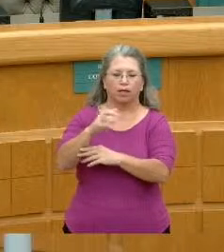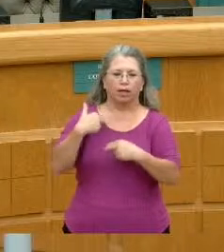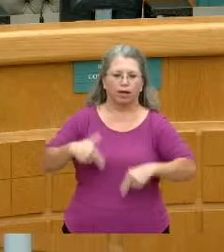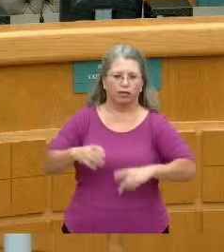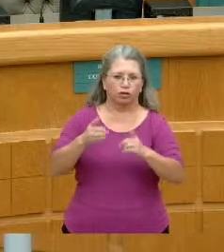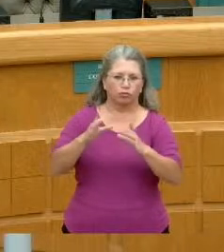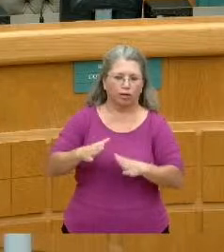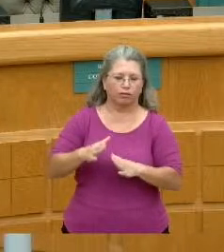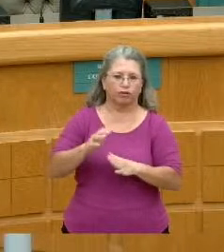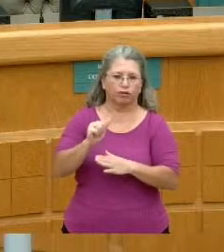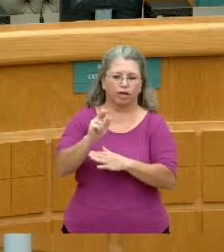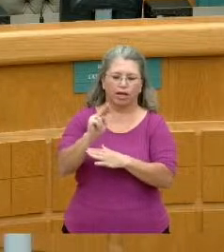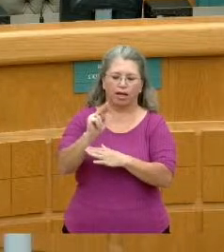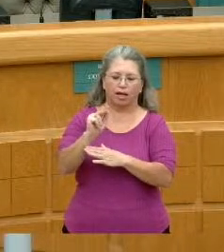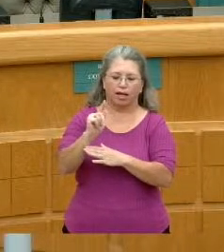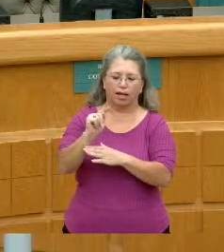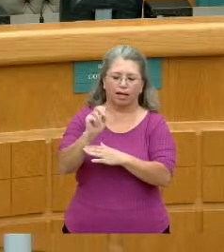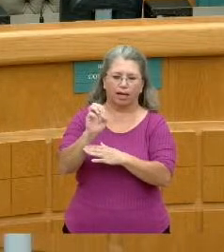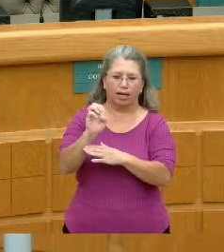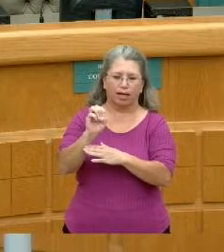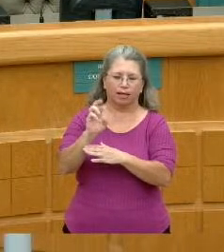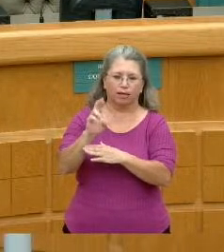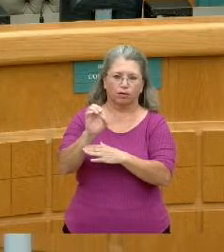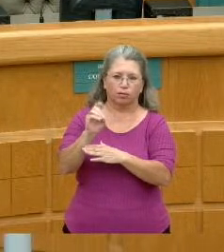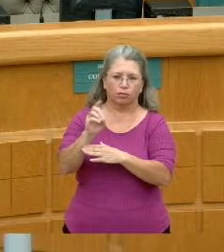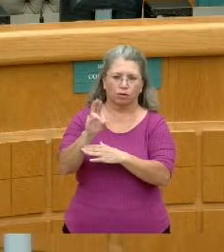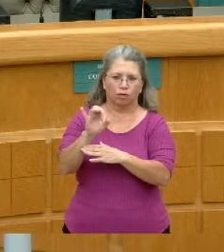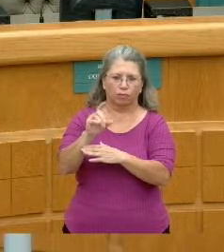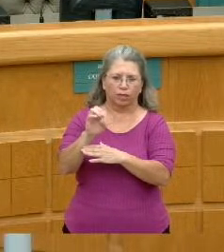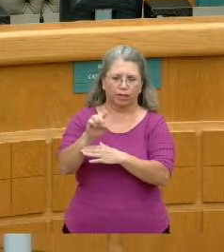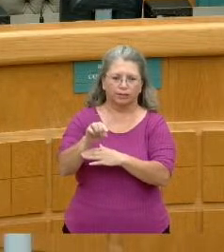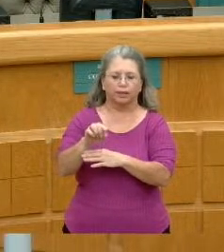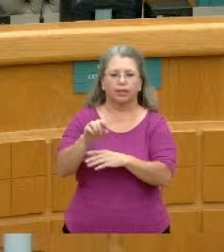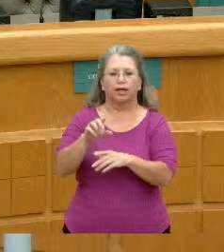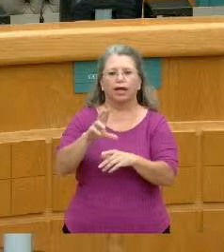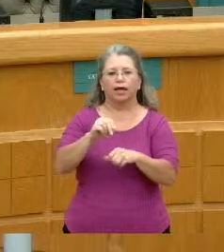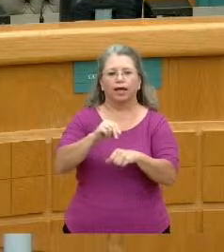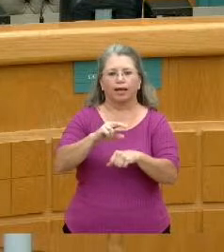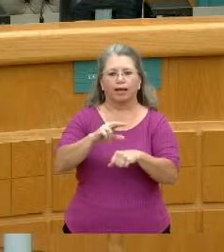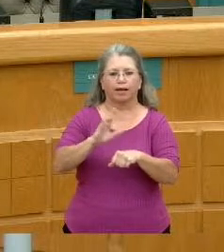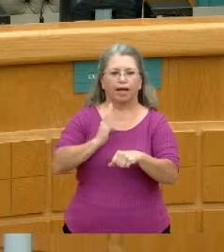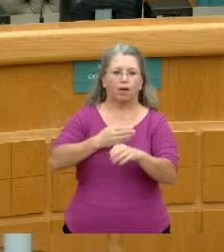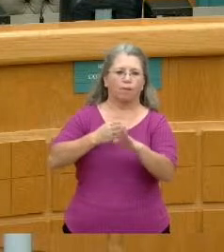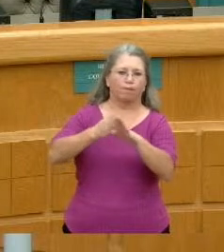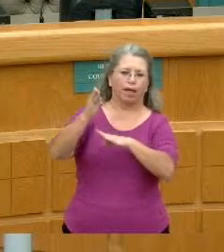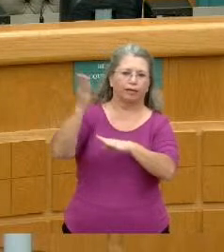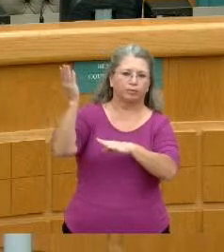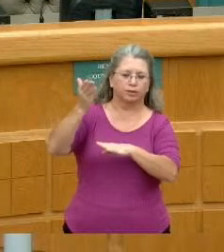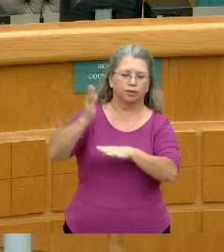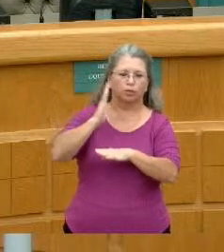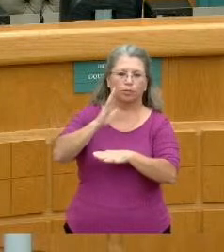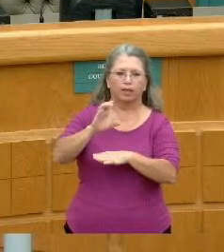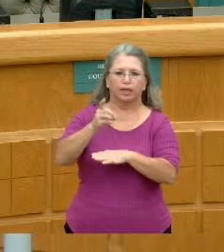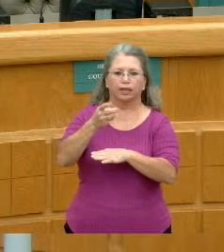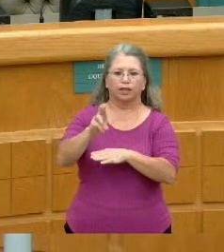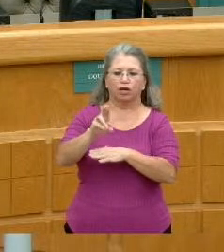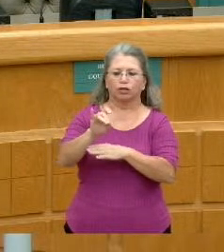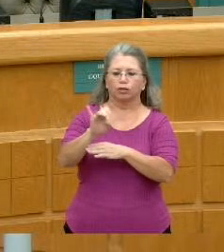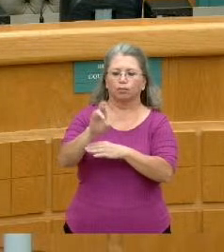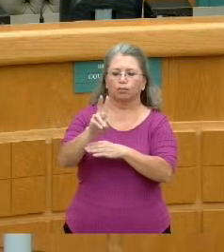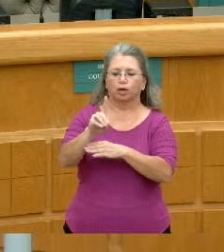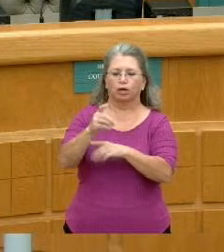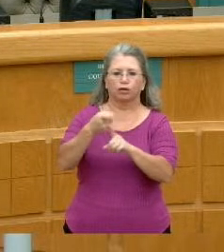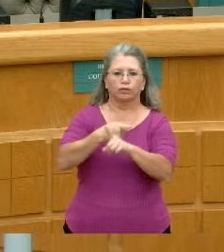Rodriguez. And then our main attraction, though, is Dr. Bird from Texas A&M Corpus Christi, and he's going to be here to talk